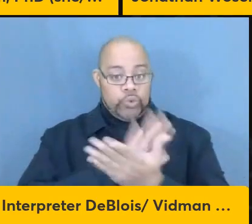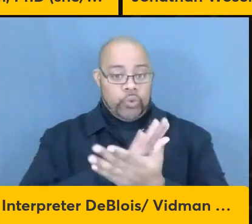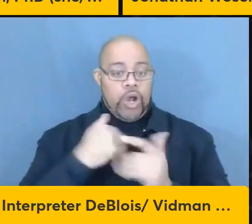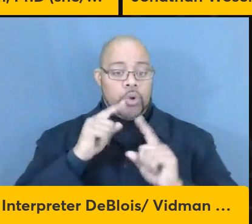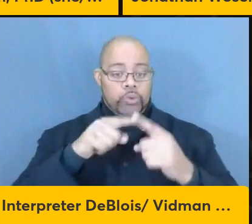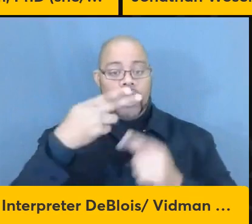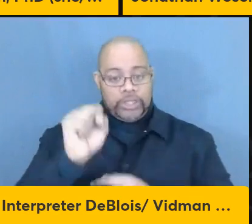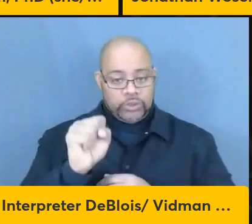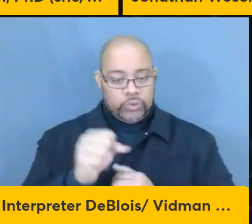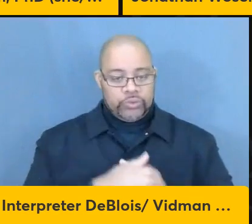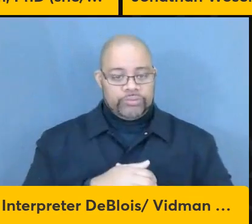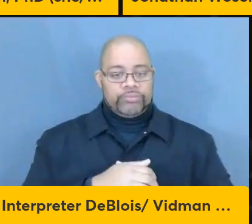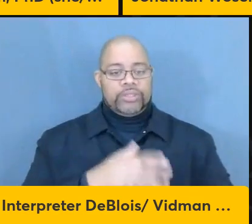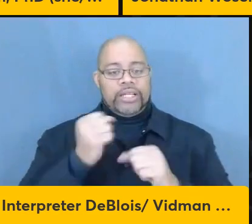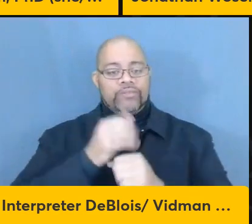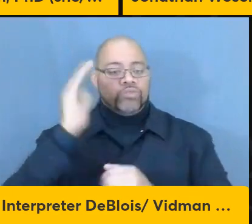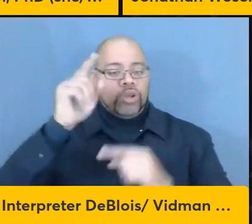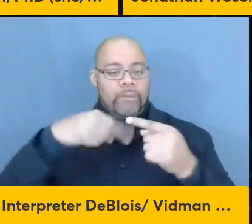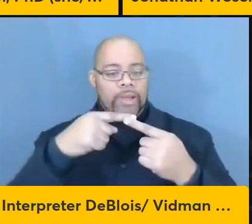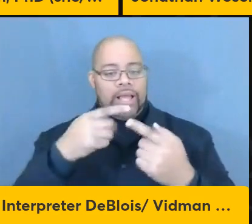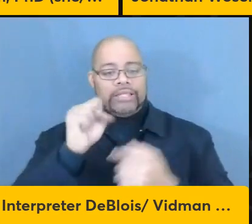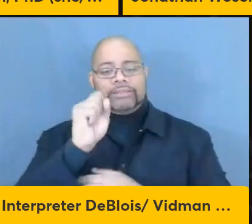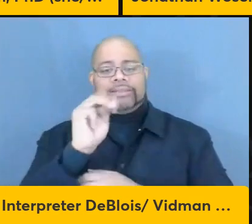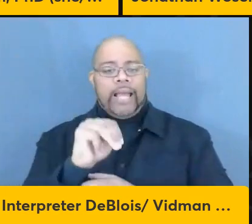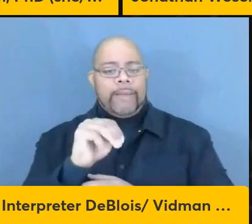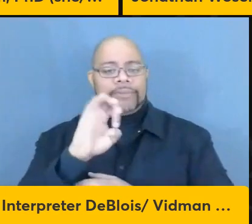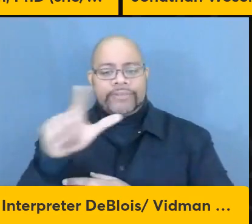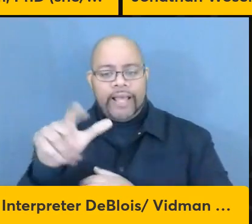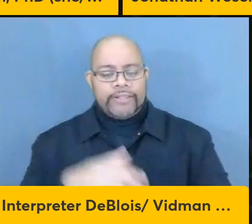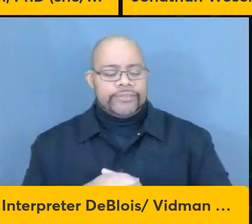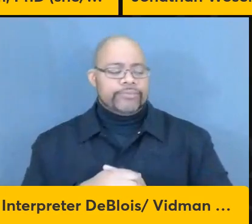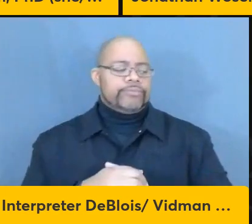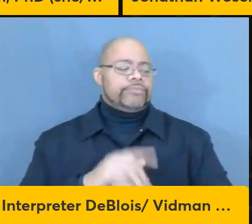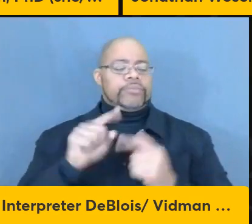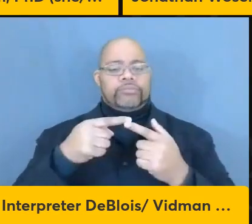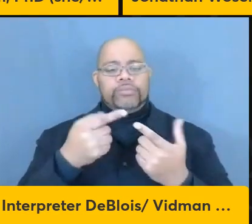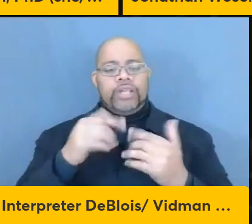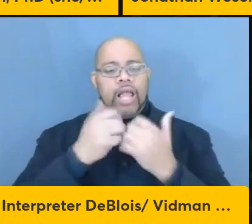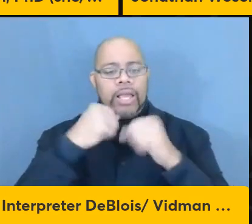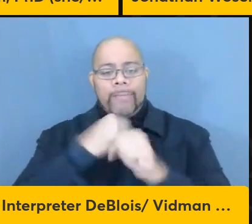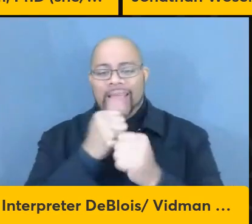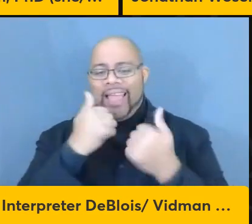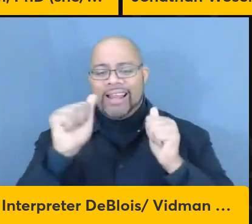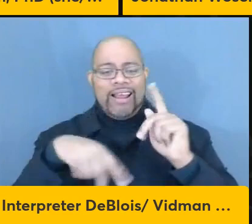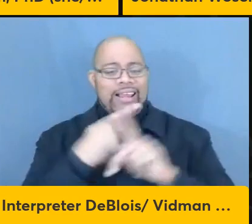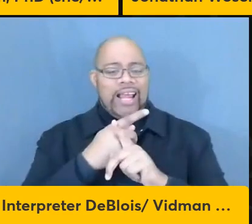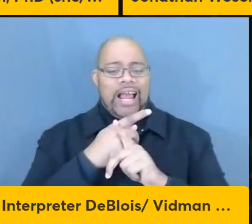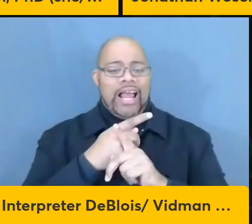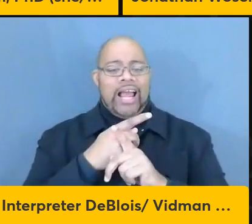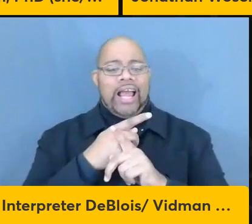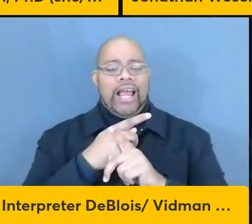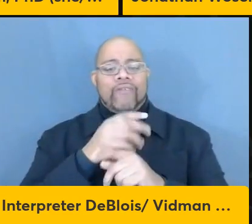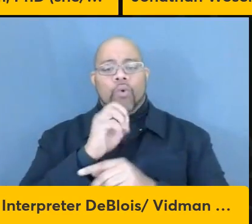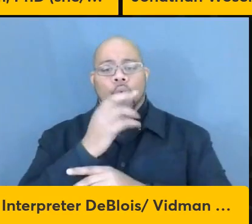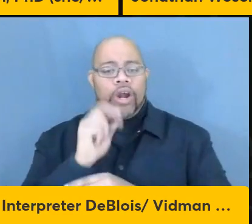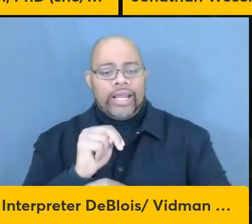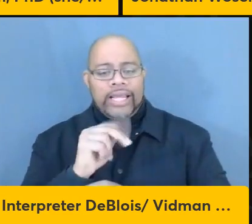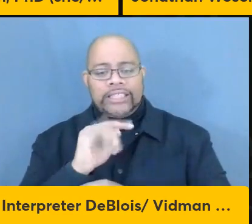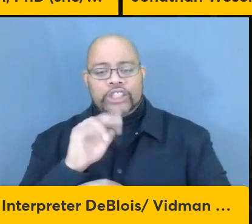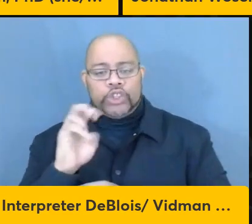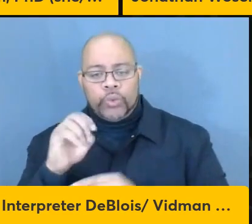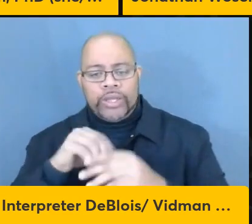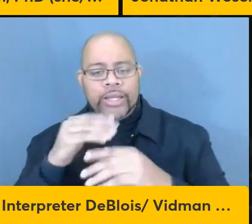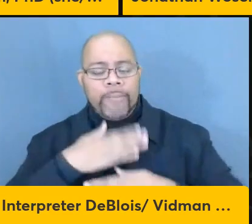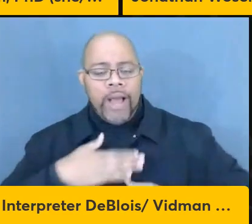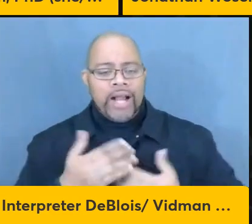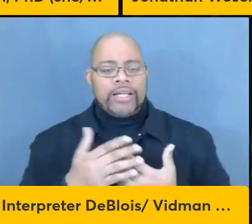to a lot of high schools to give talks about stem cells, about how you can make any kind of organ and tissue in the body with it, immunology,